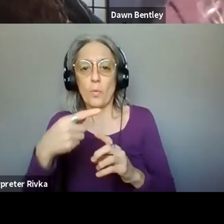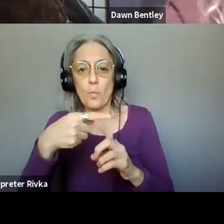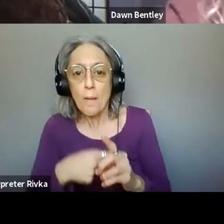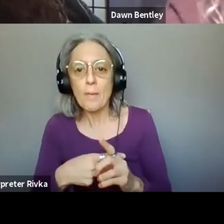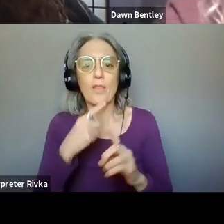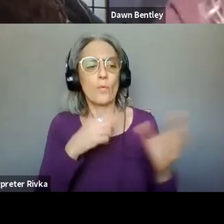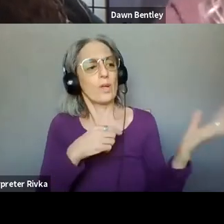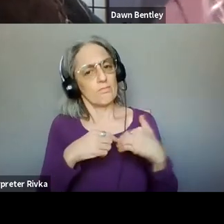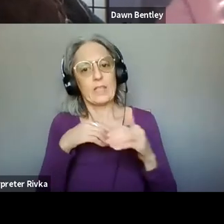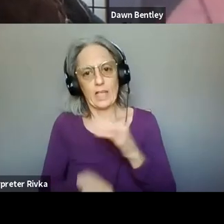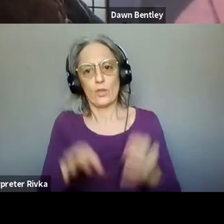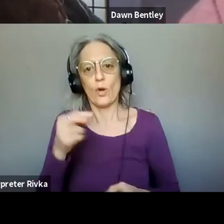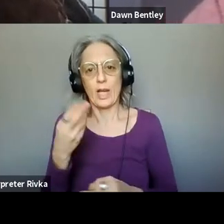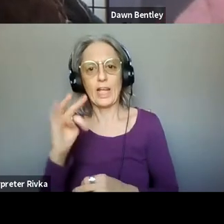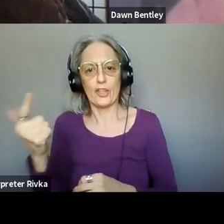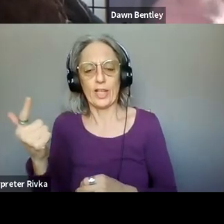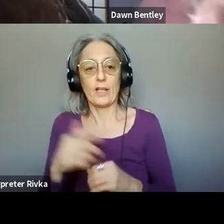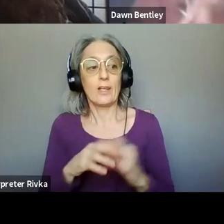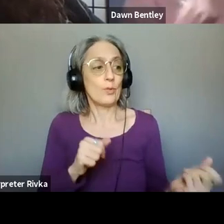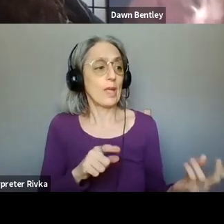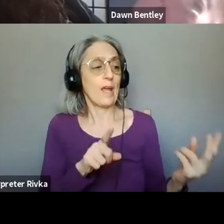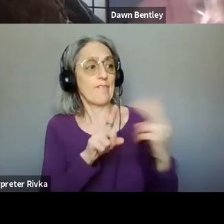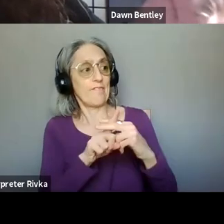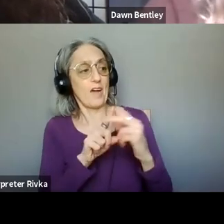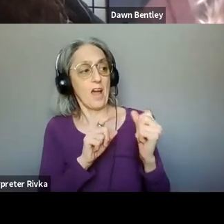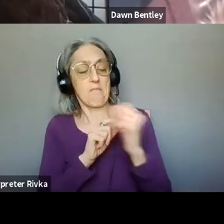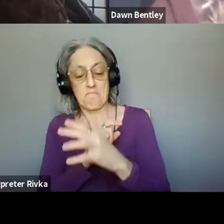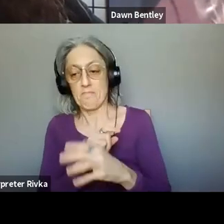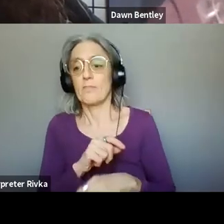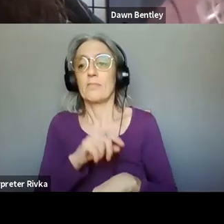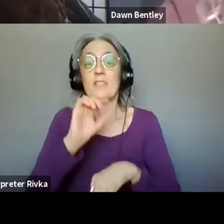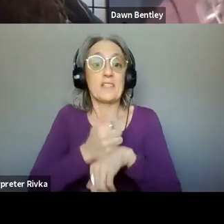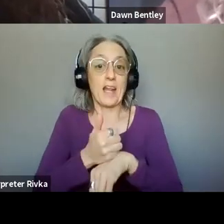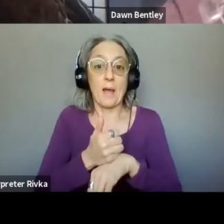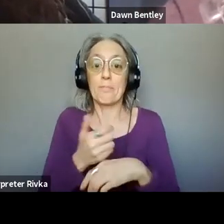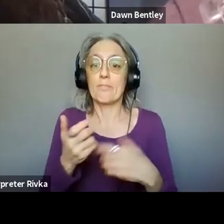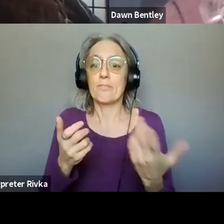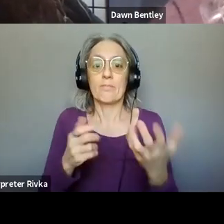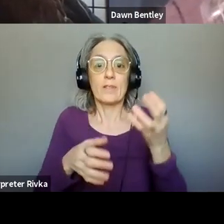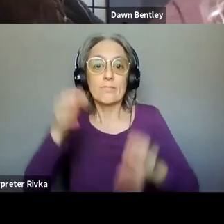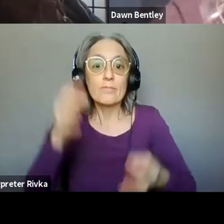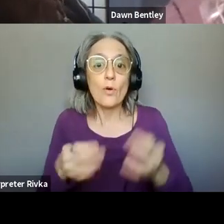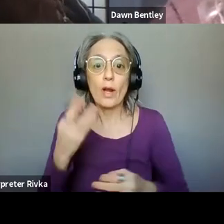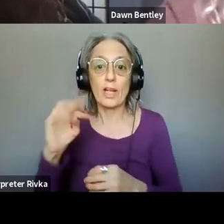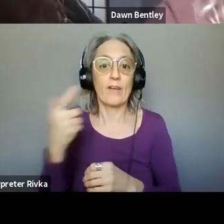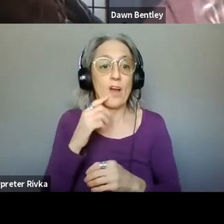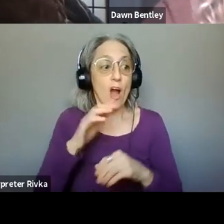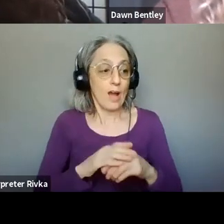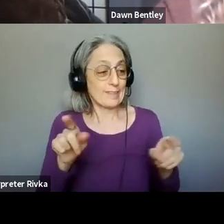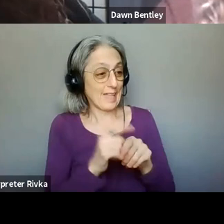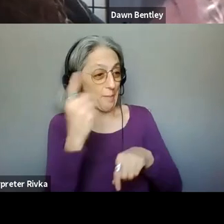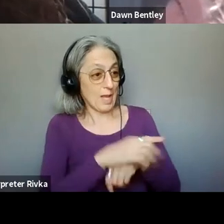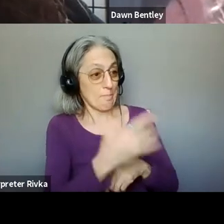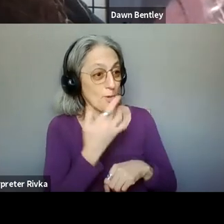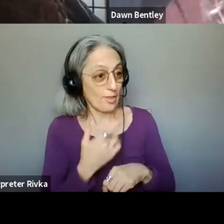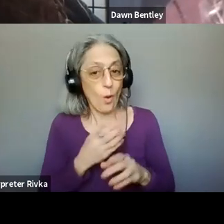and then we can schedule that. I mean, even on the individual's birthday or after the birthday, so it's seamless